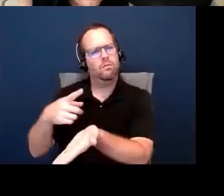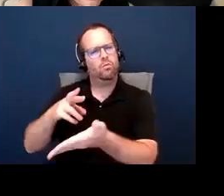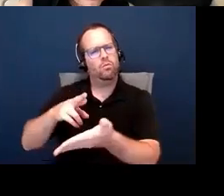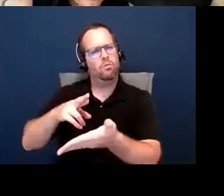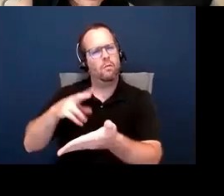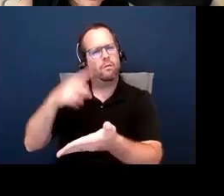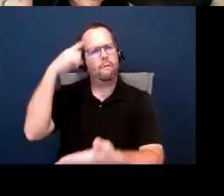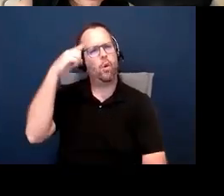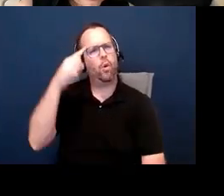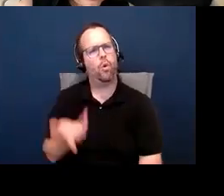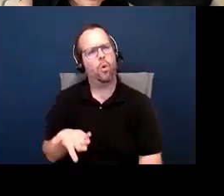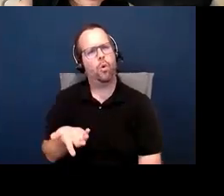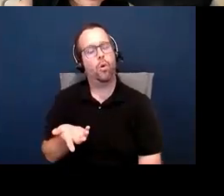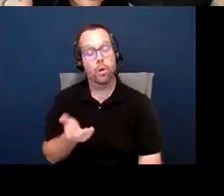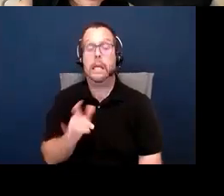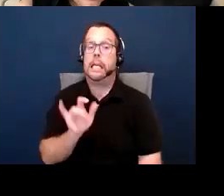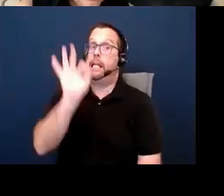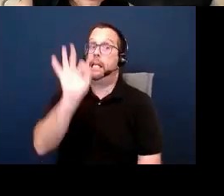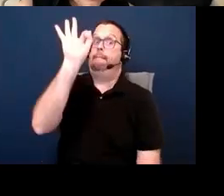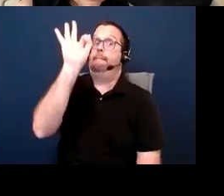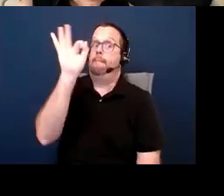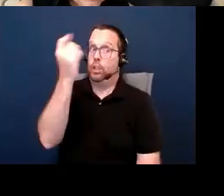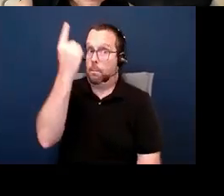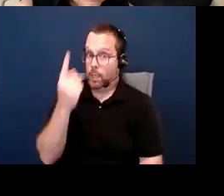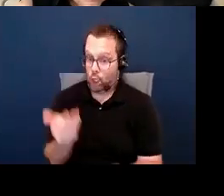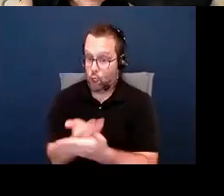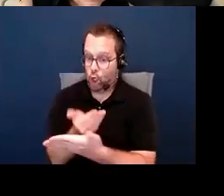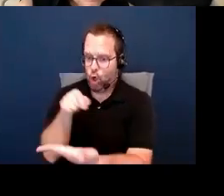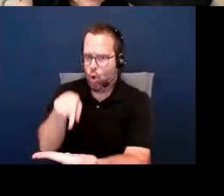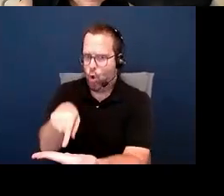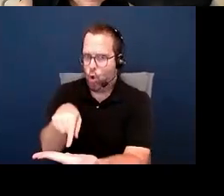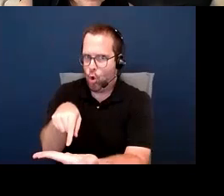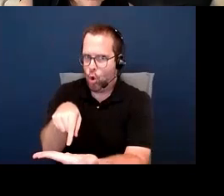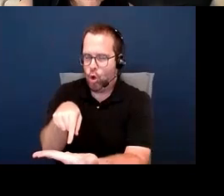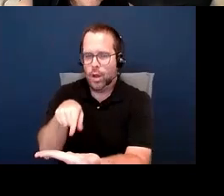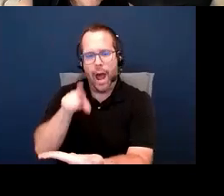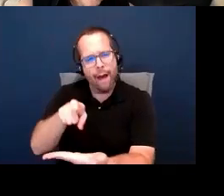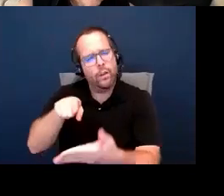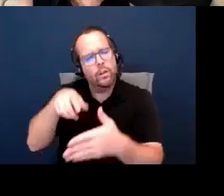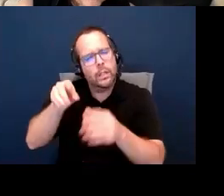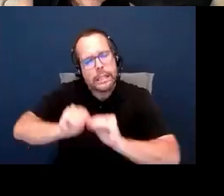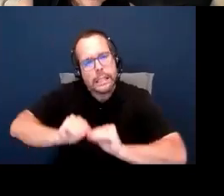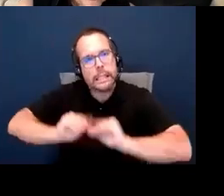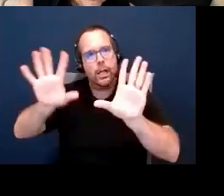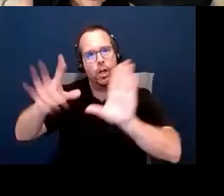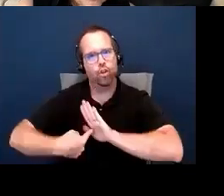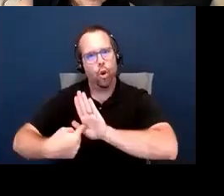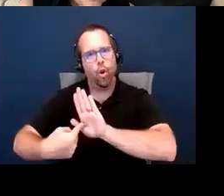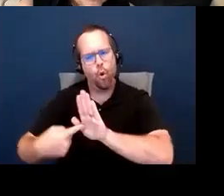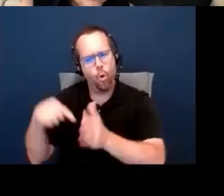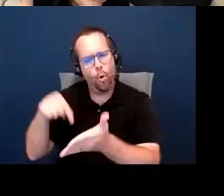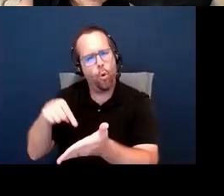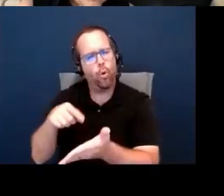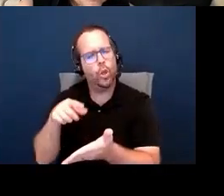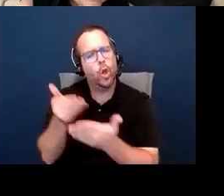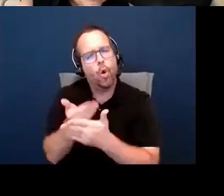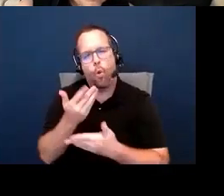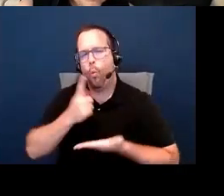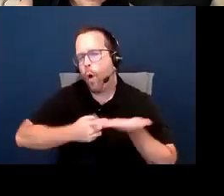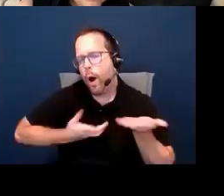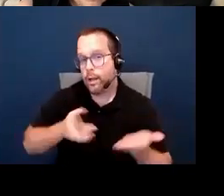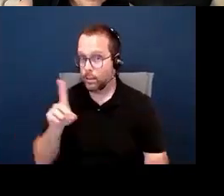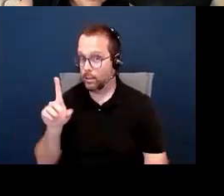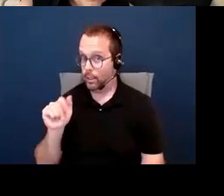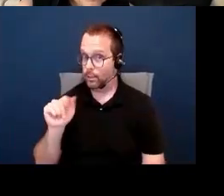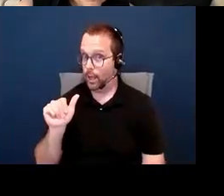is something new, that you're actually very clear about what that new thing is. Is it something about the data set, and that we have a